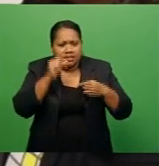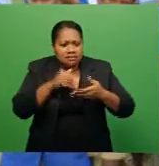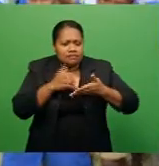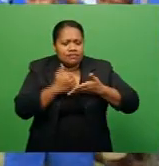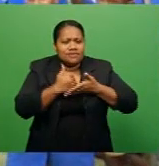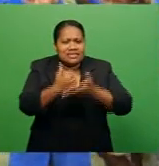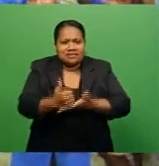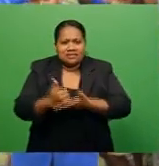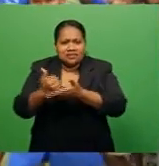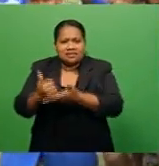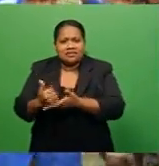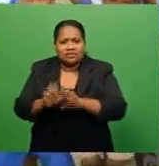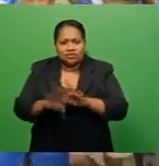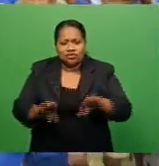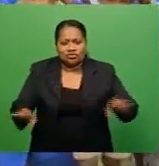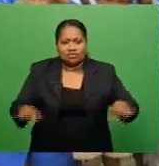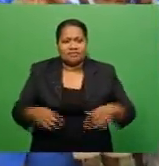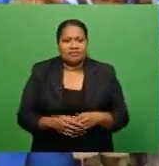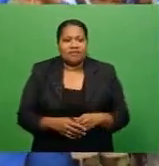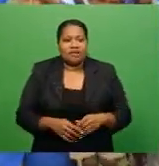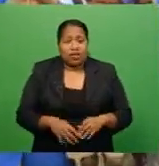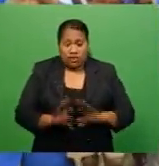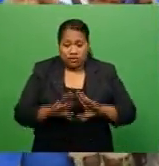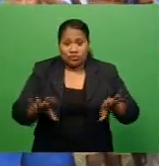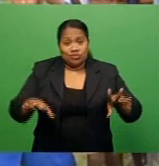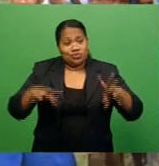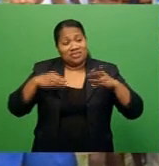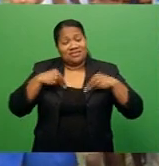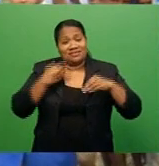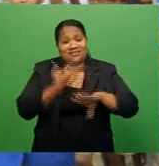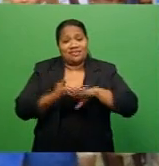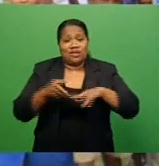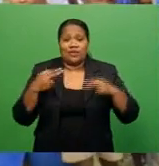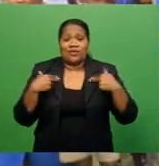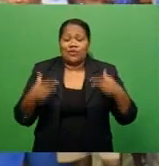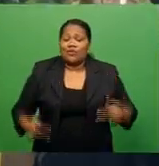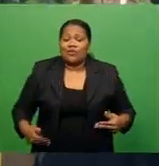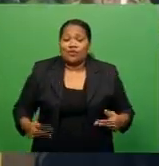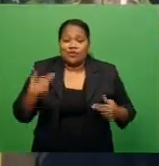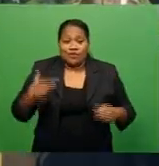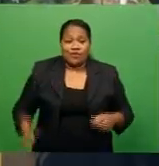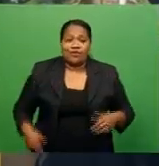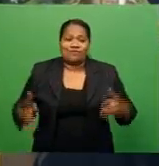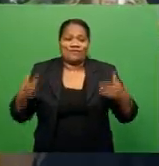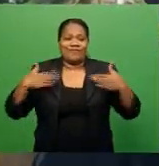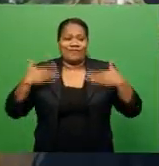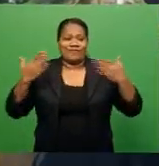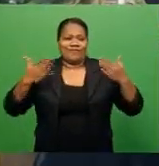there. The children could not contain their joy when they received their new uniforms in the village.